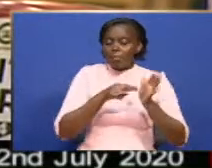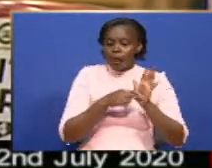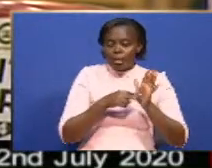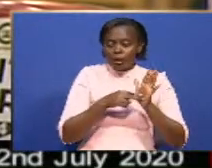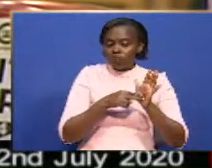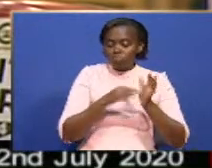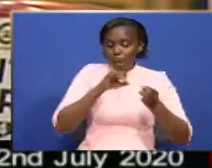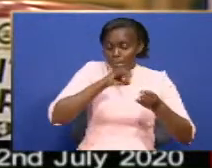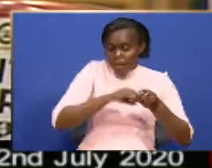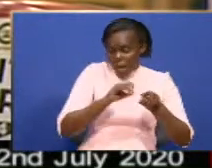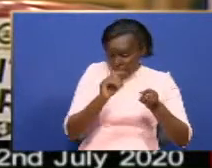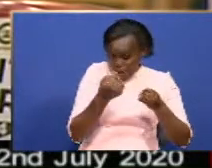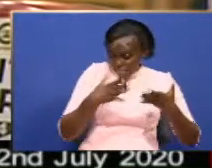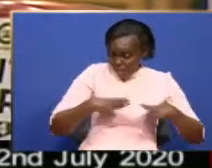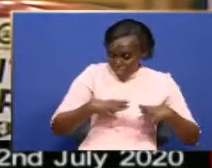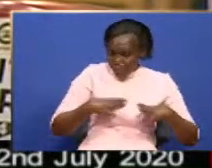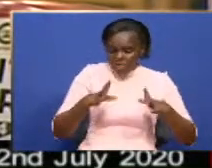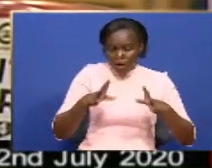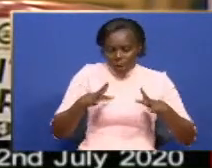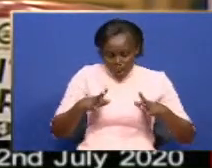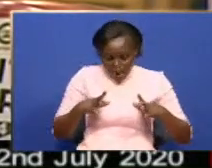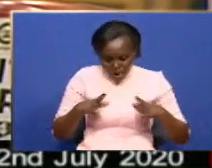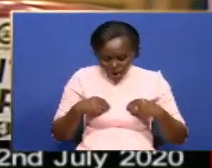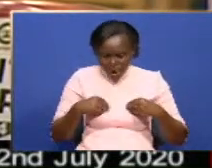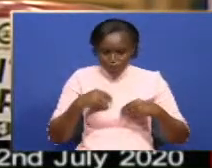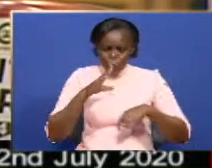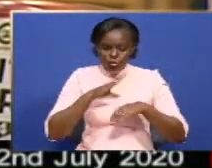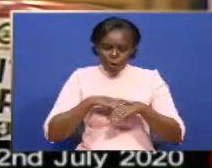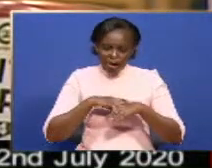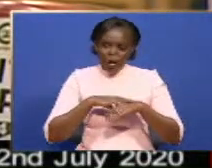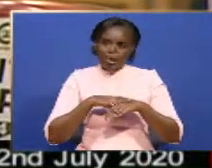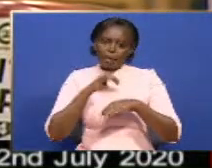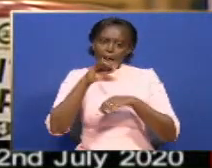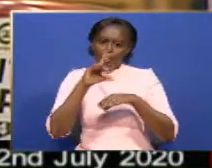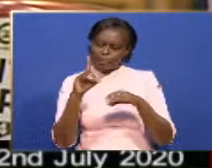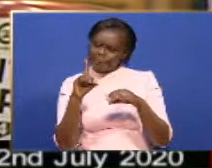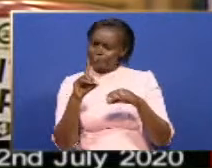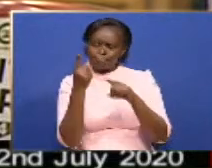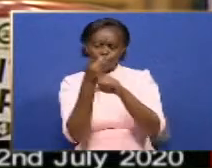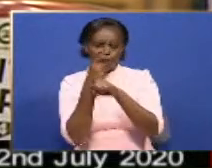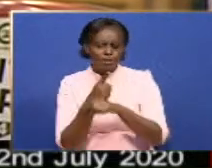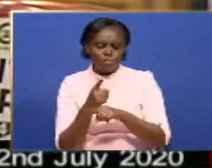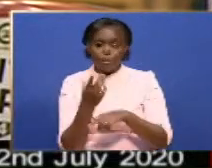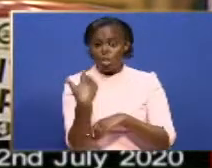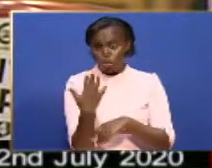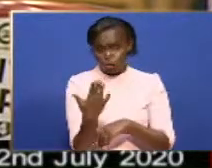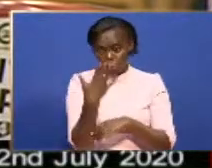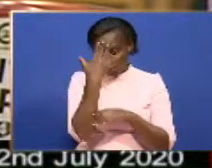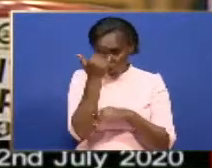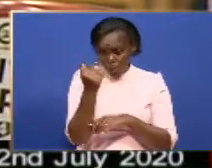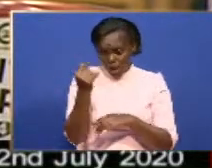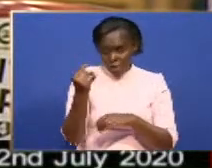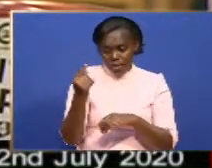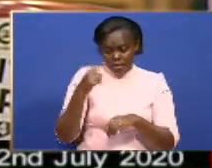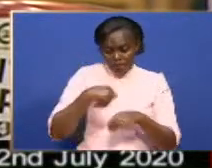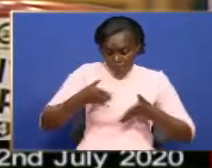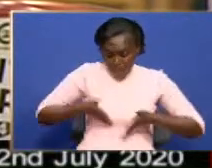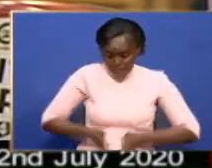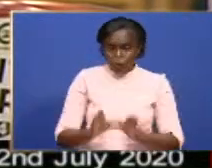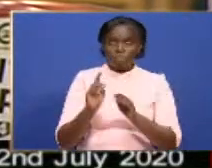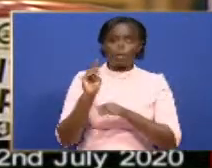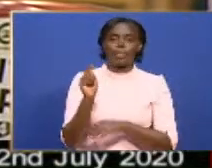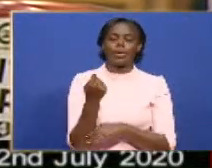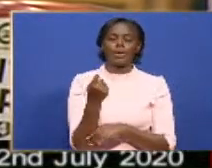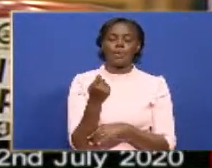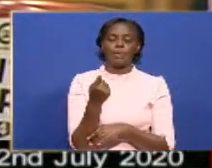allowed to get citizenship and so on and so forth because of being born in Kenya.